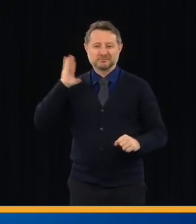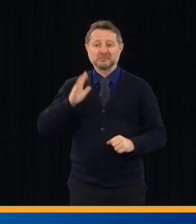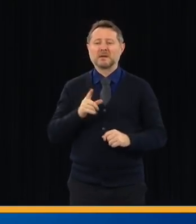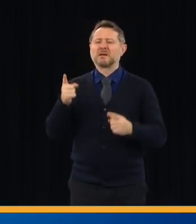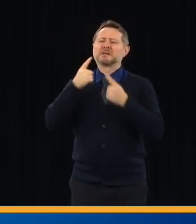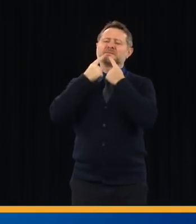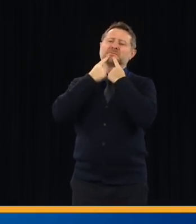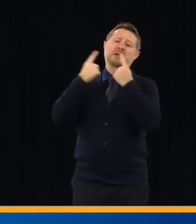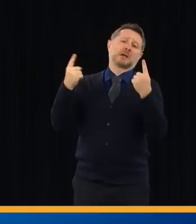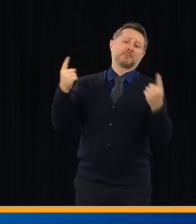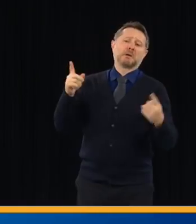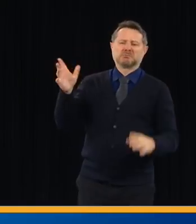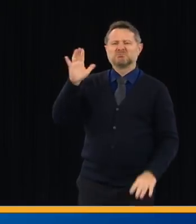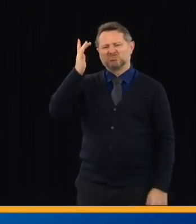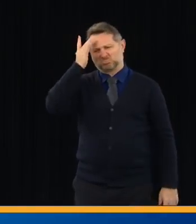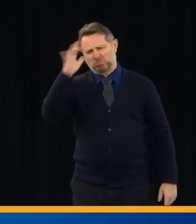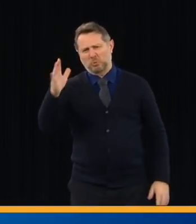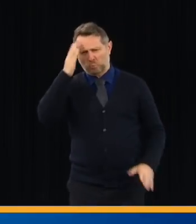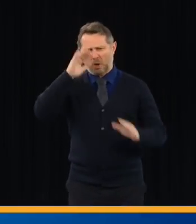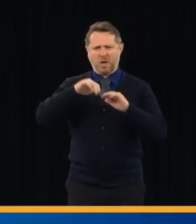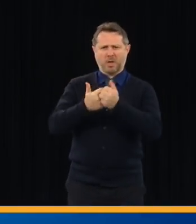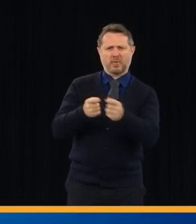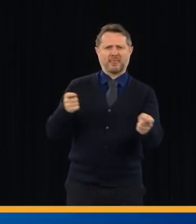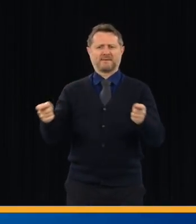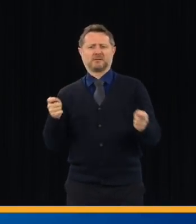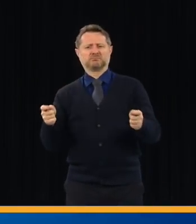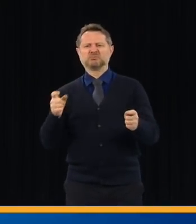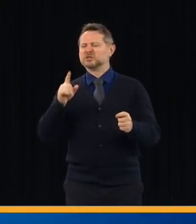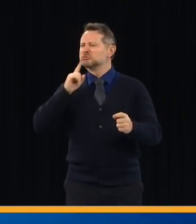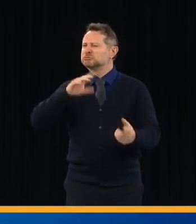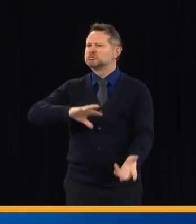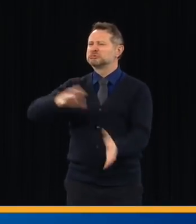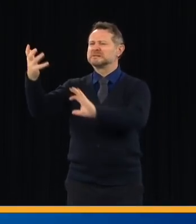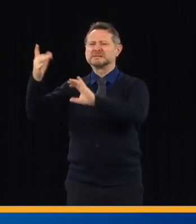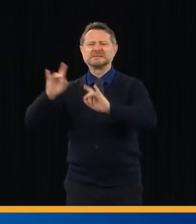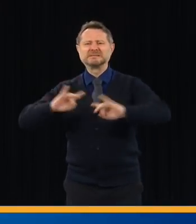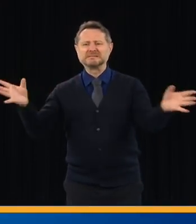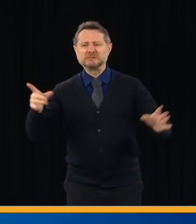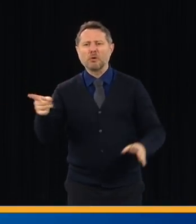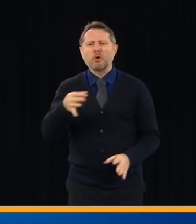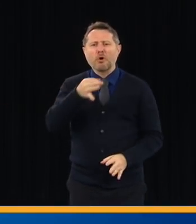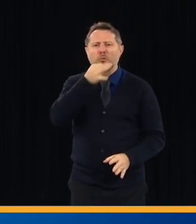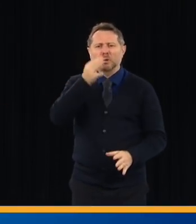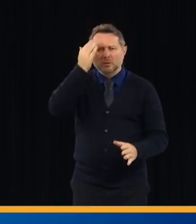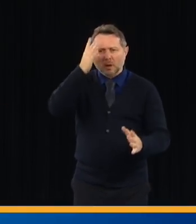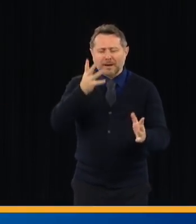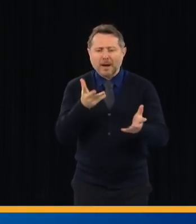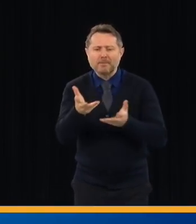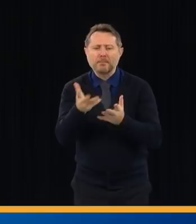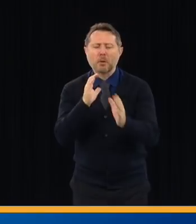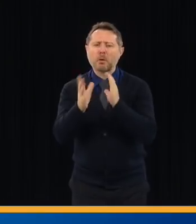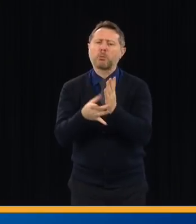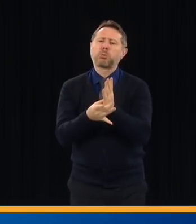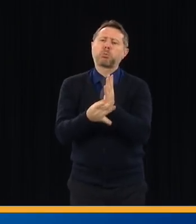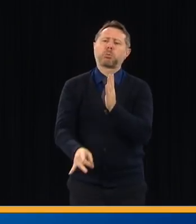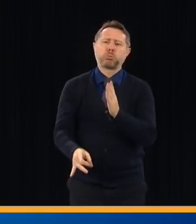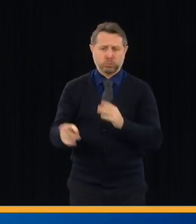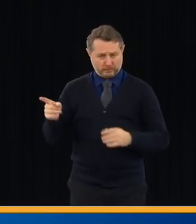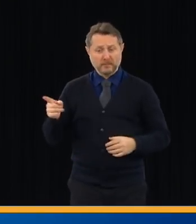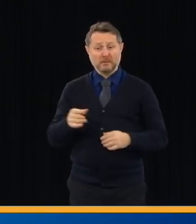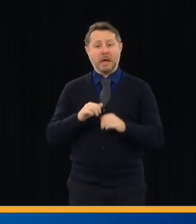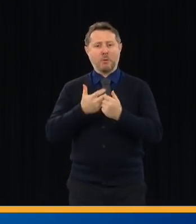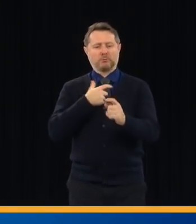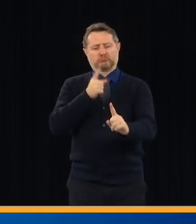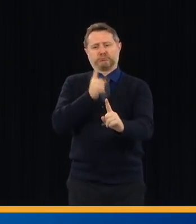complicated issues and communicating it in common sense language. And FDR